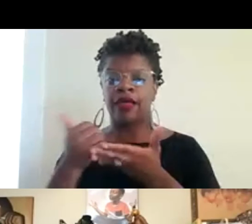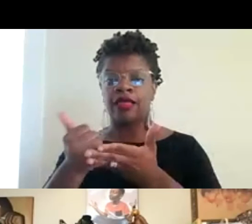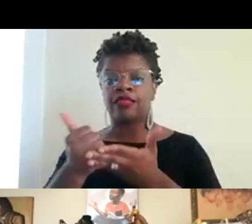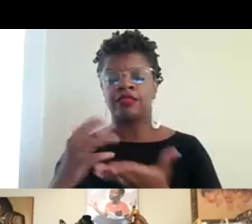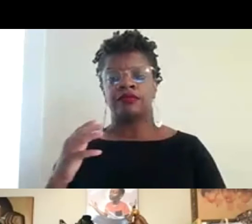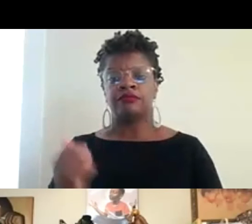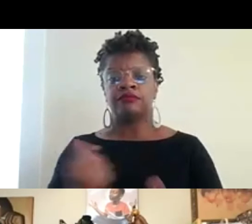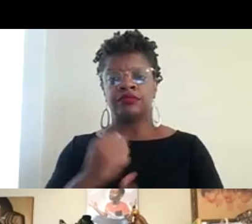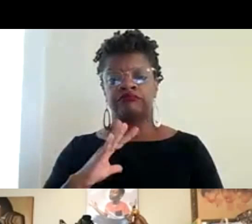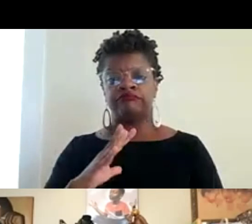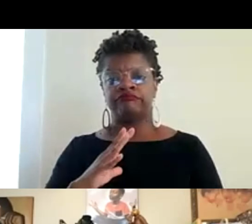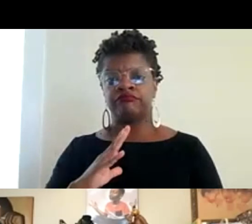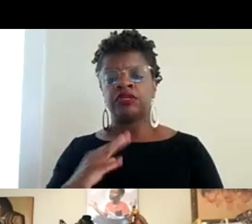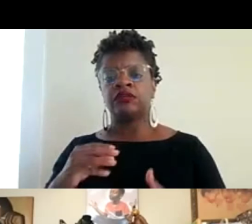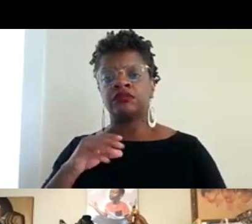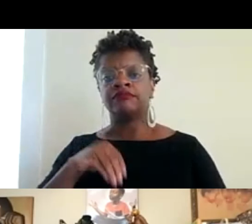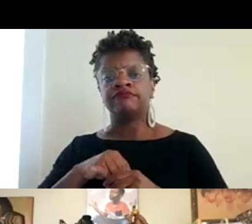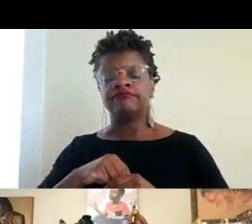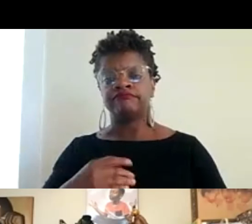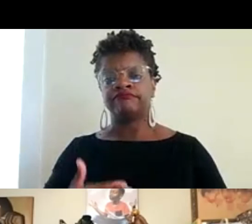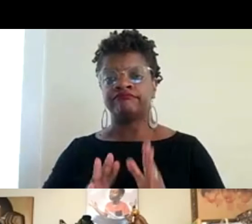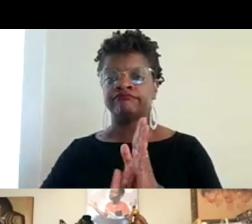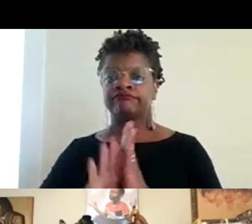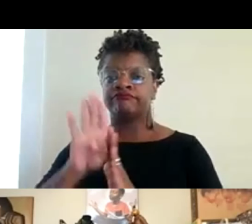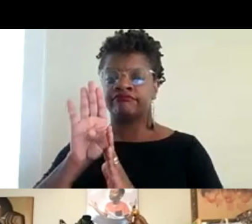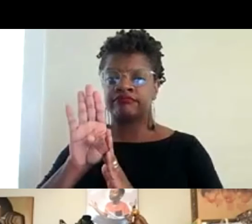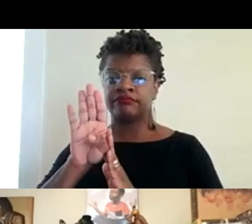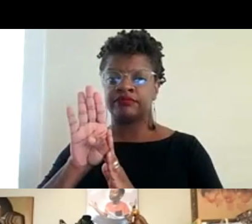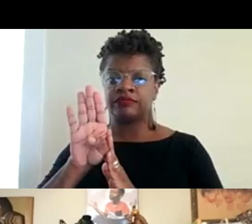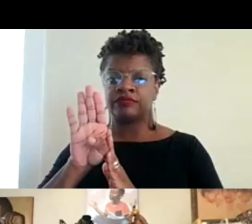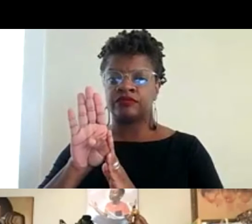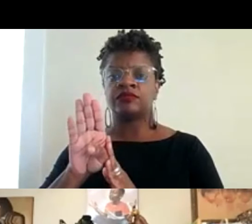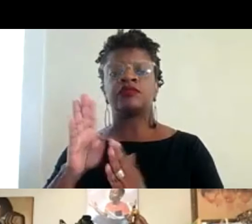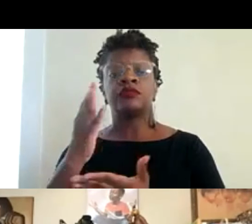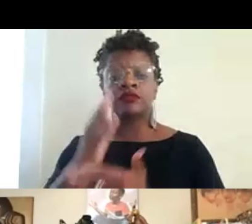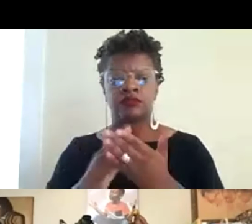social emotional development. And so here are some of the